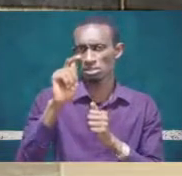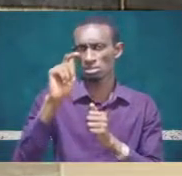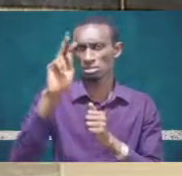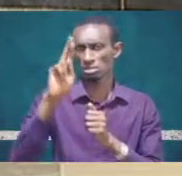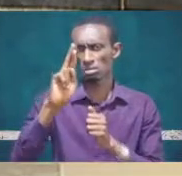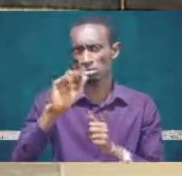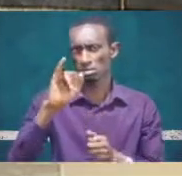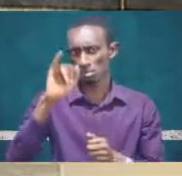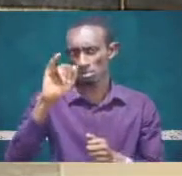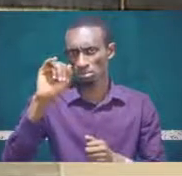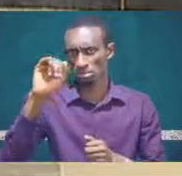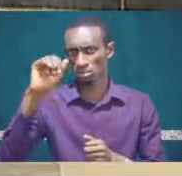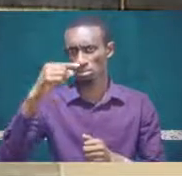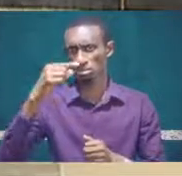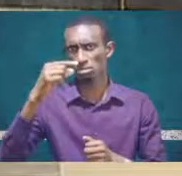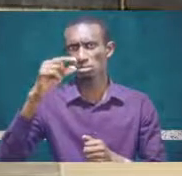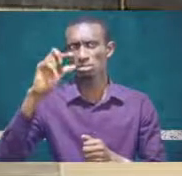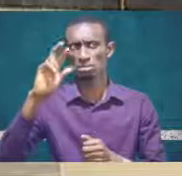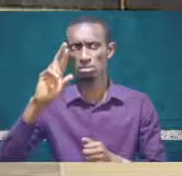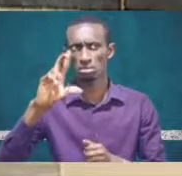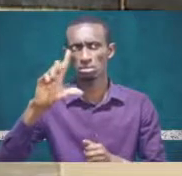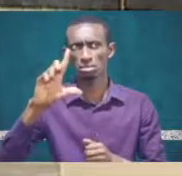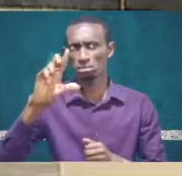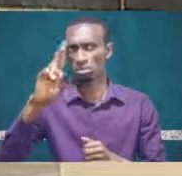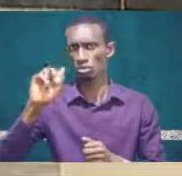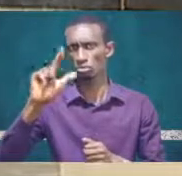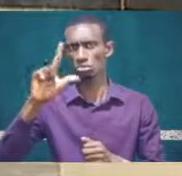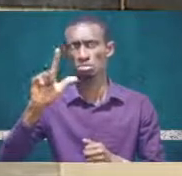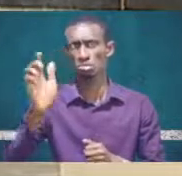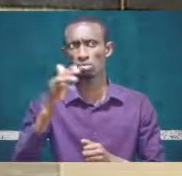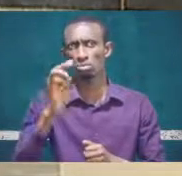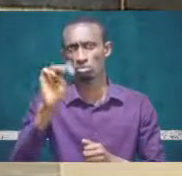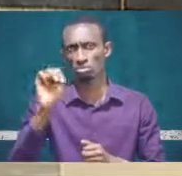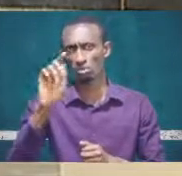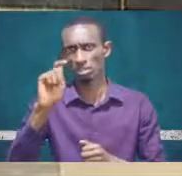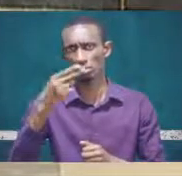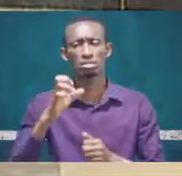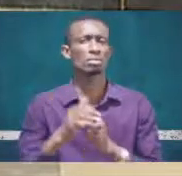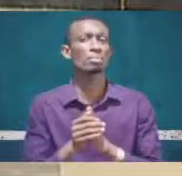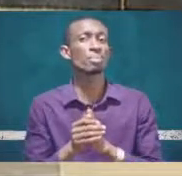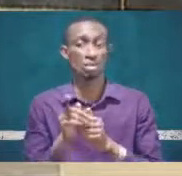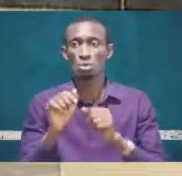identity, we can use the reduction formula.